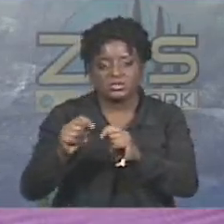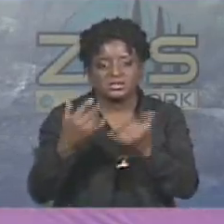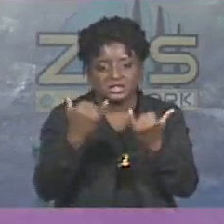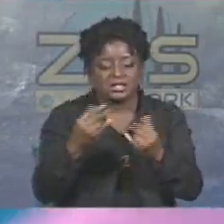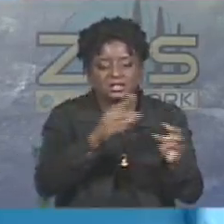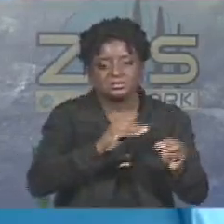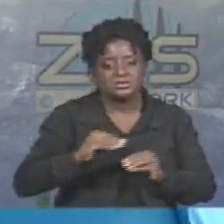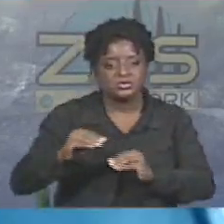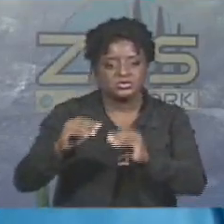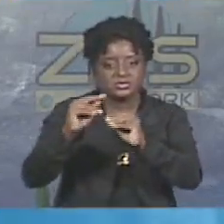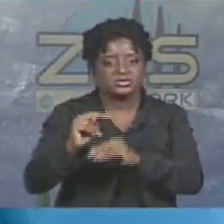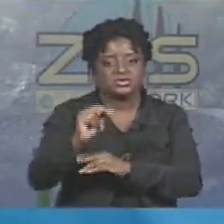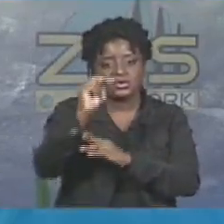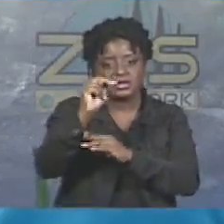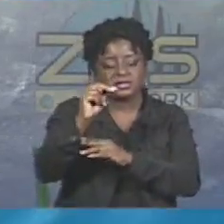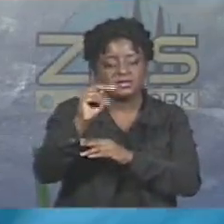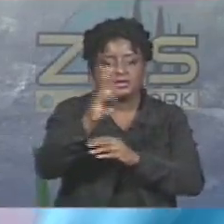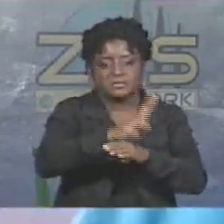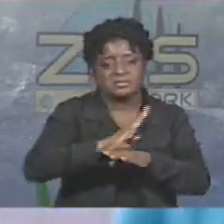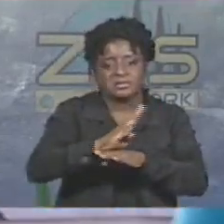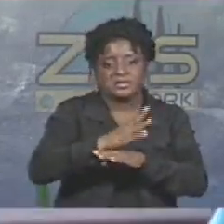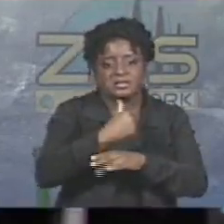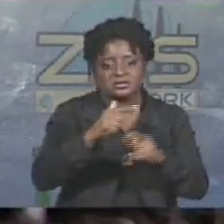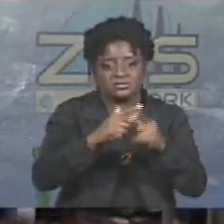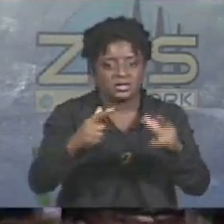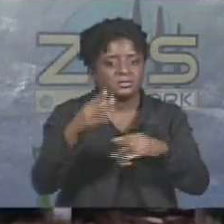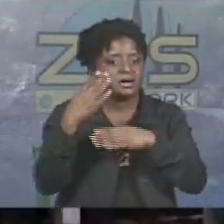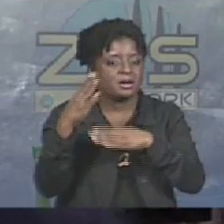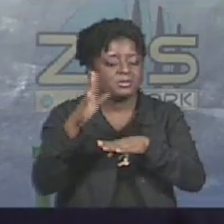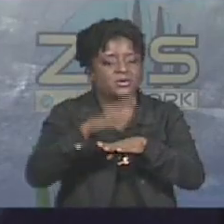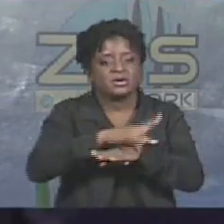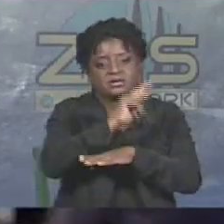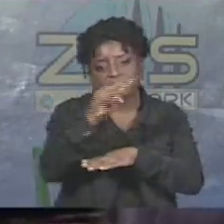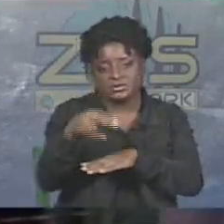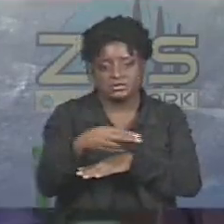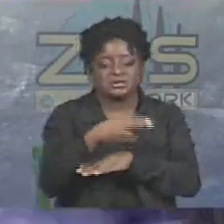islands of Bimini and Grand Bahama on Thursday. Altavis Munnings, ZNS Network News.